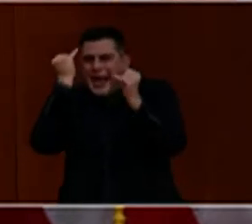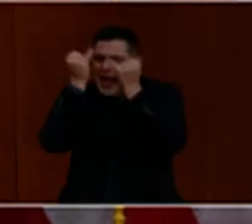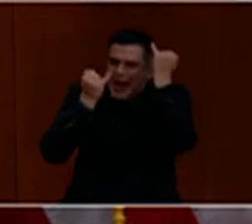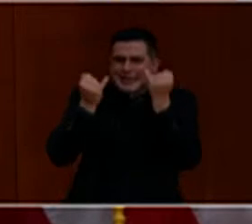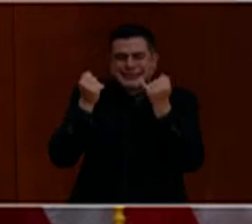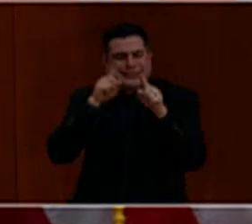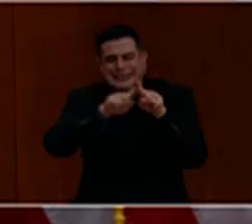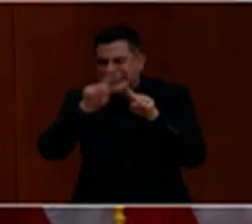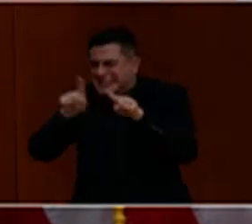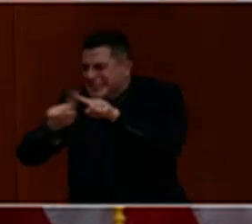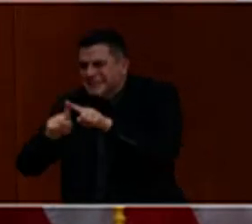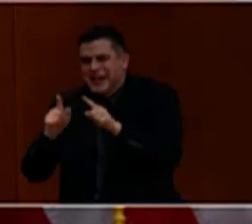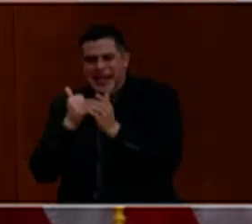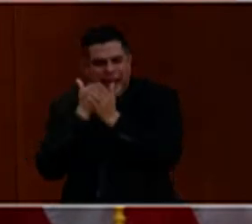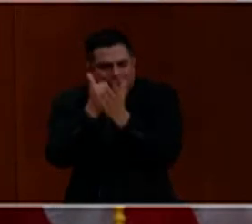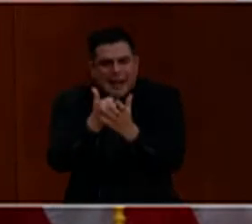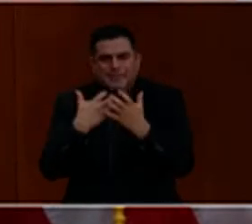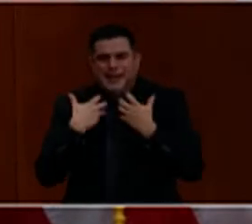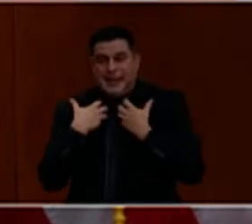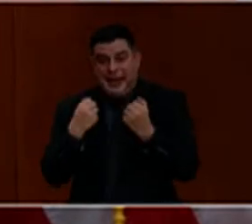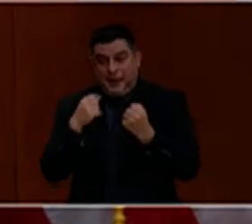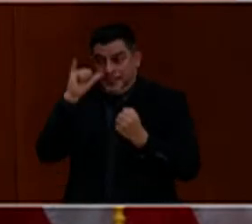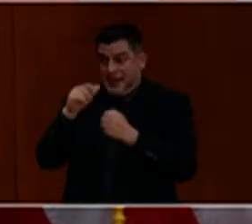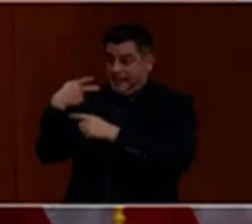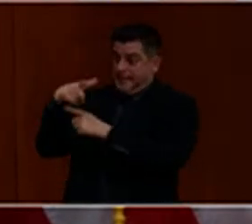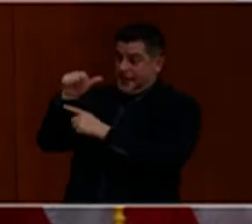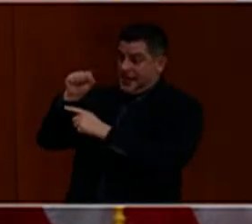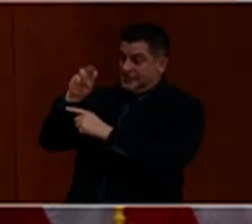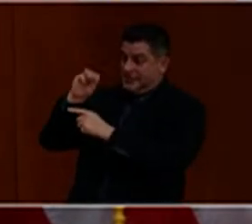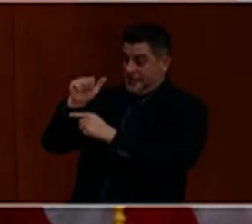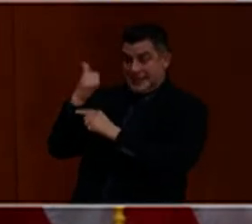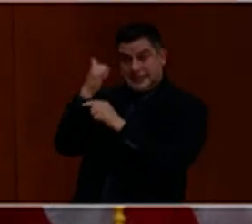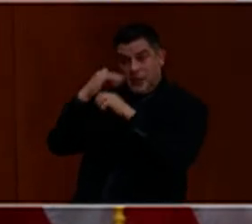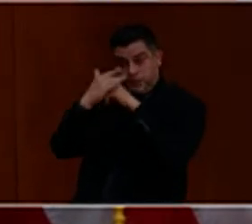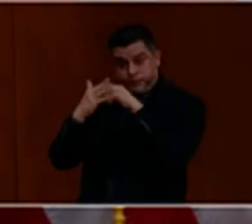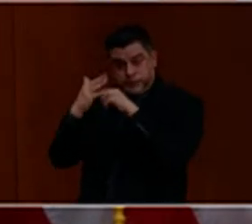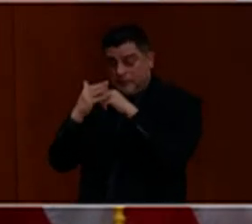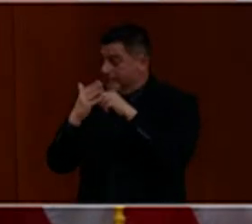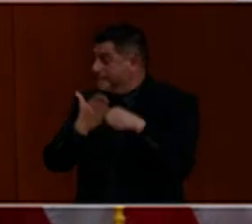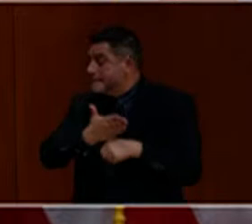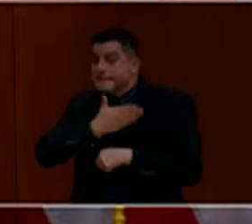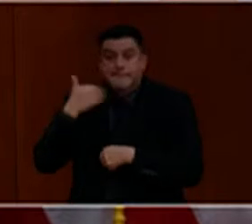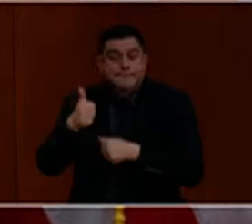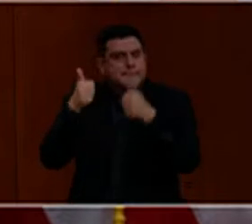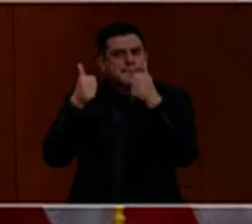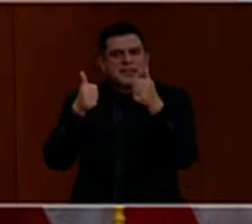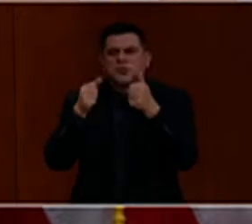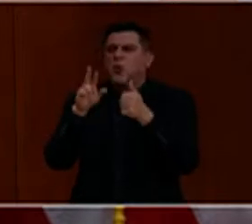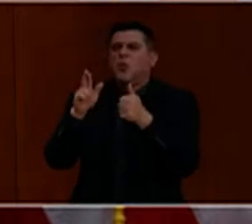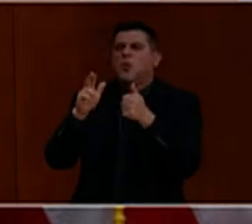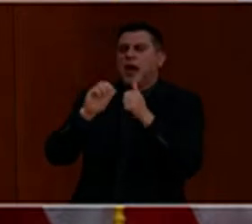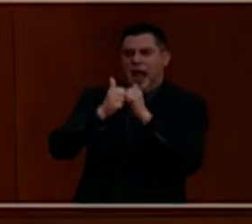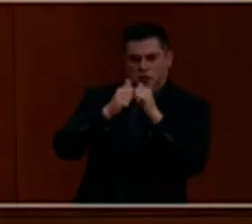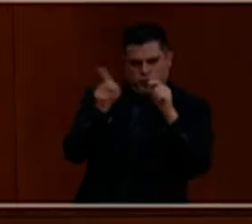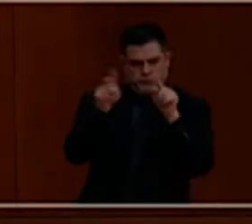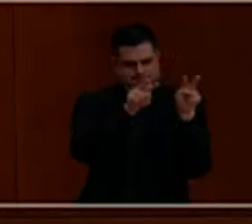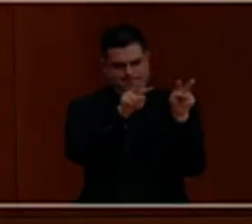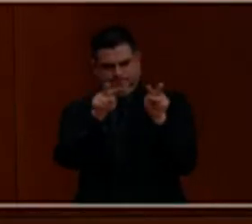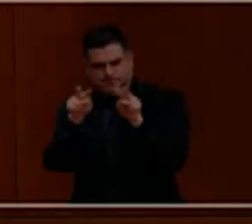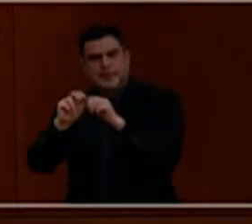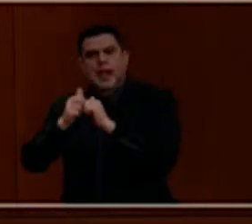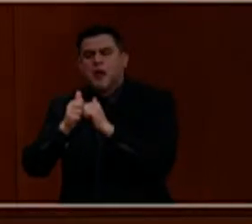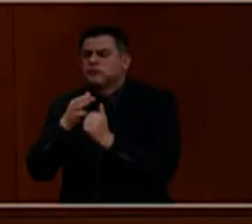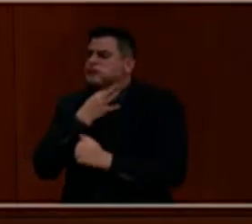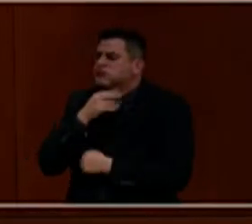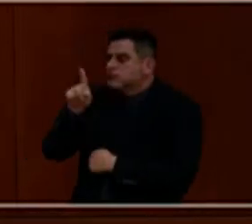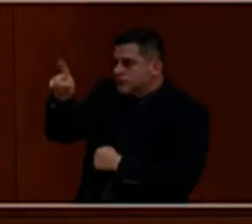more effective, or do you think one or the other has shown to be effective, just in your experience at Sacred Heart and Ascension? Right now, what